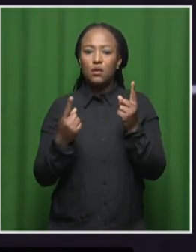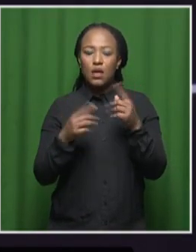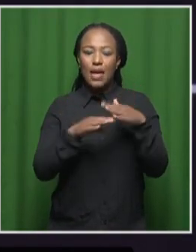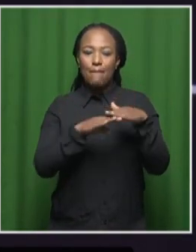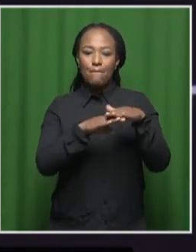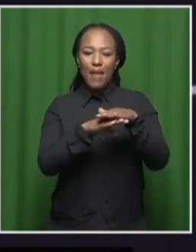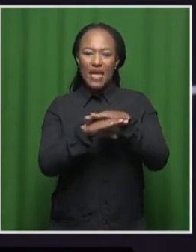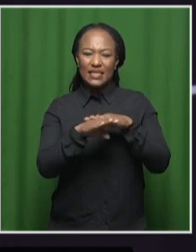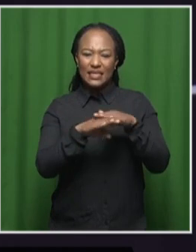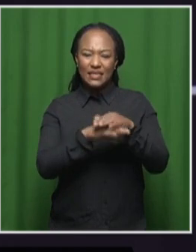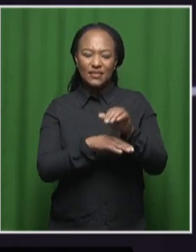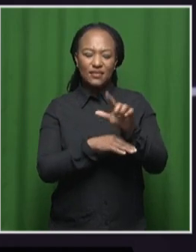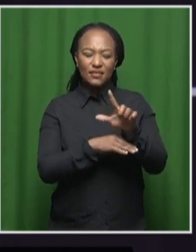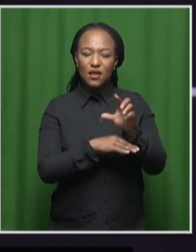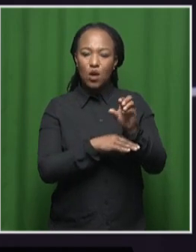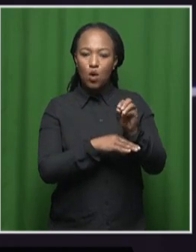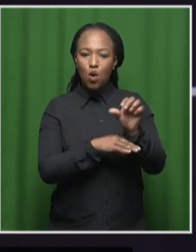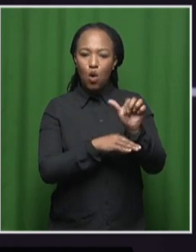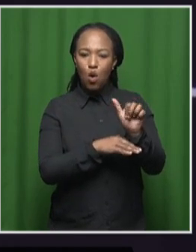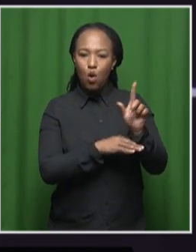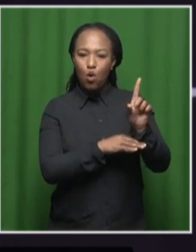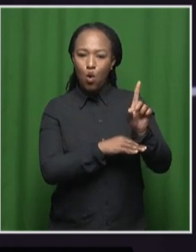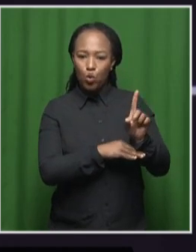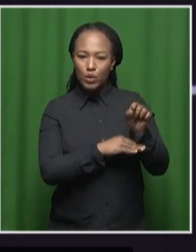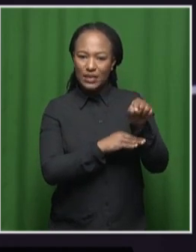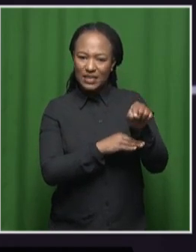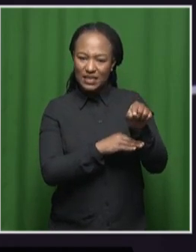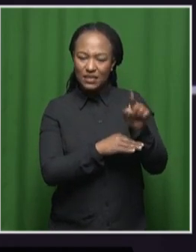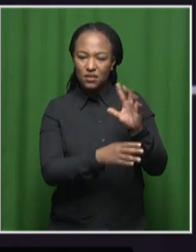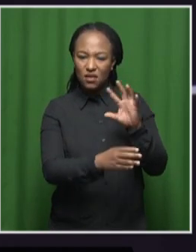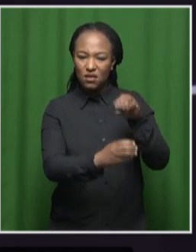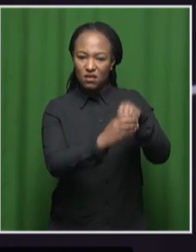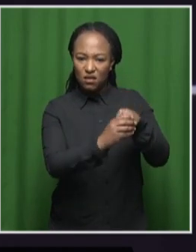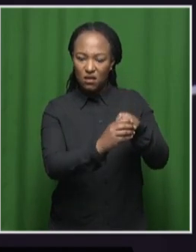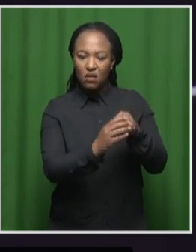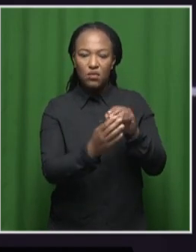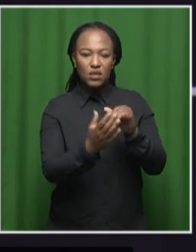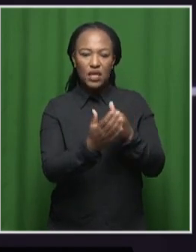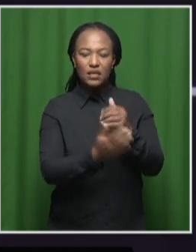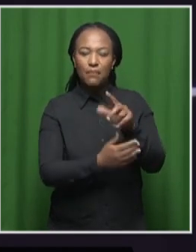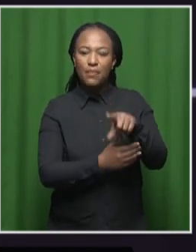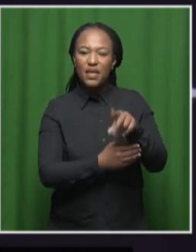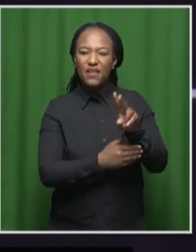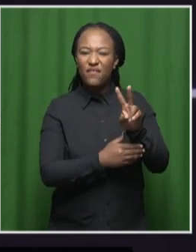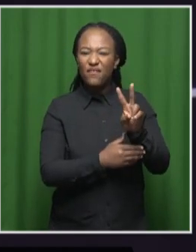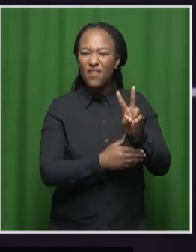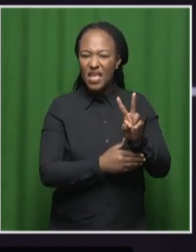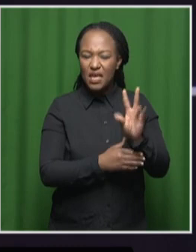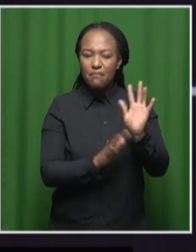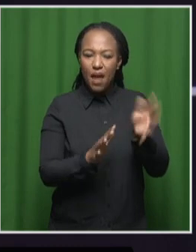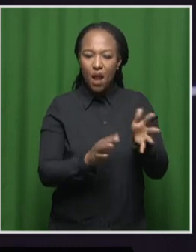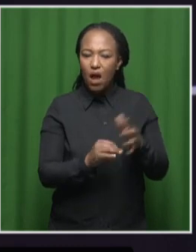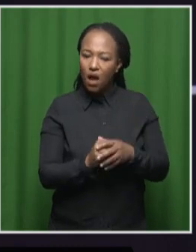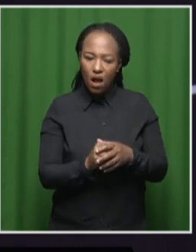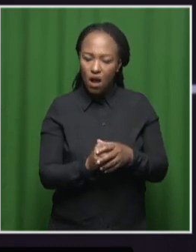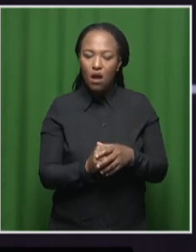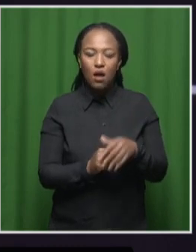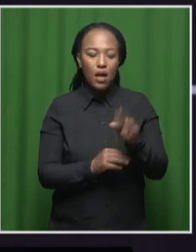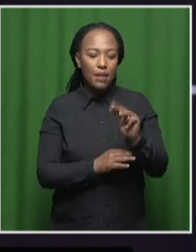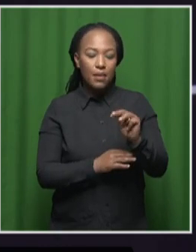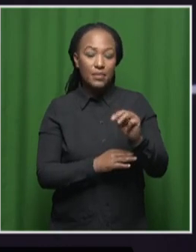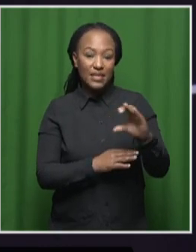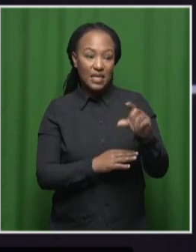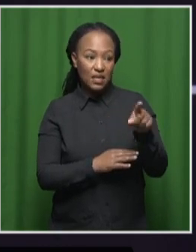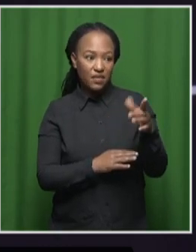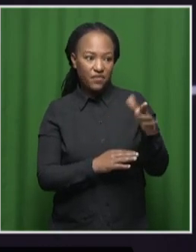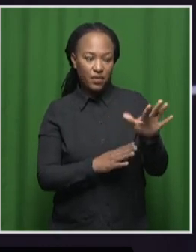included in there, and it's not just a PV. So the MMC already articulated that we are